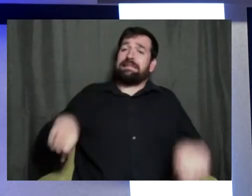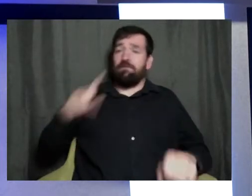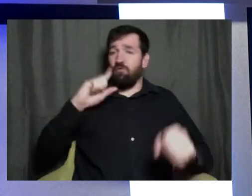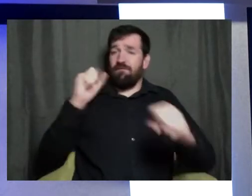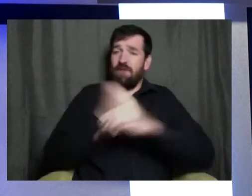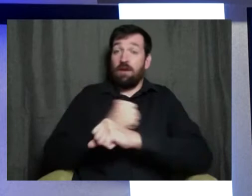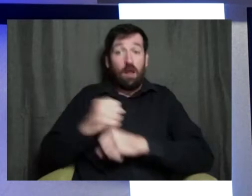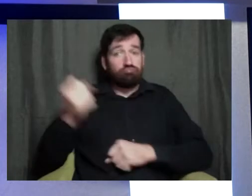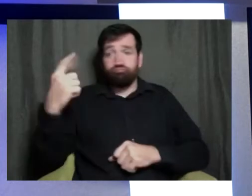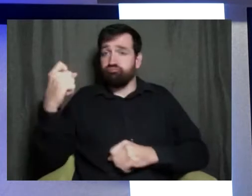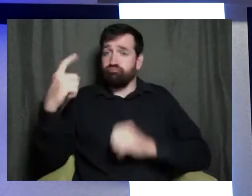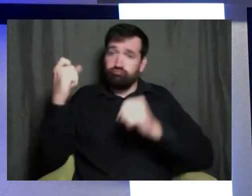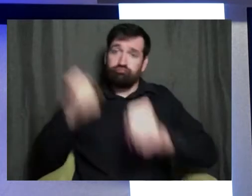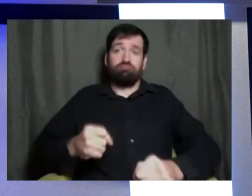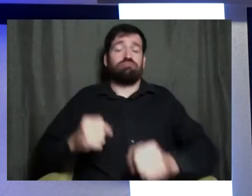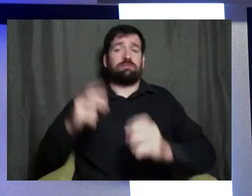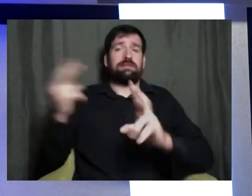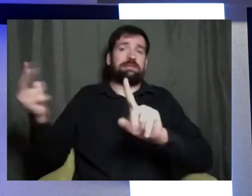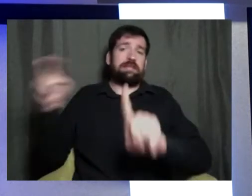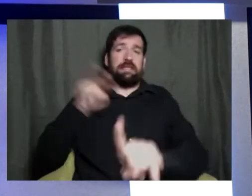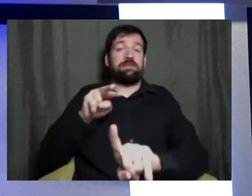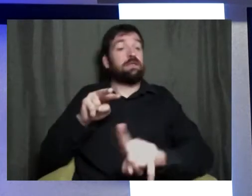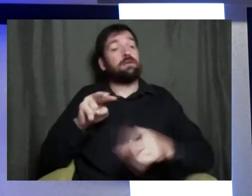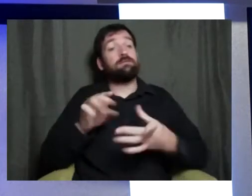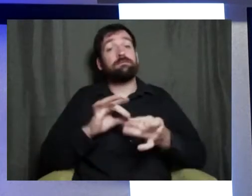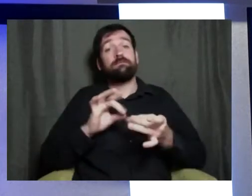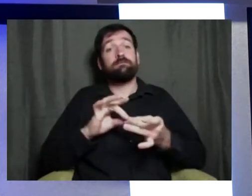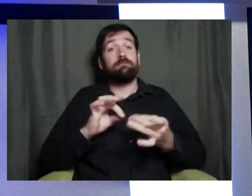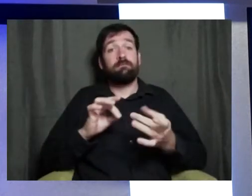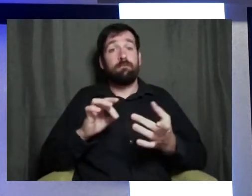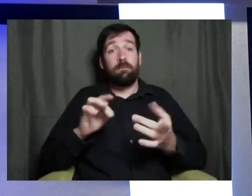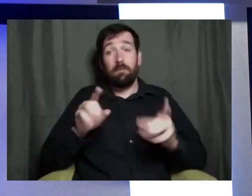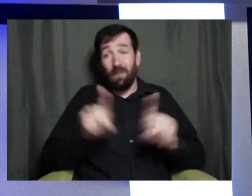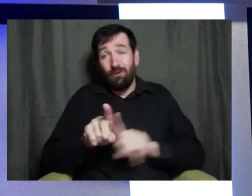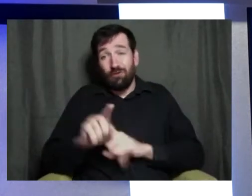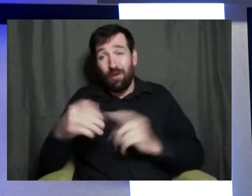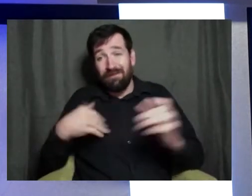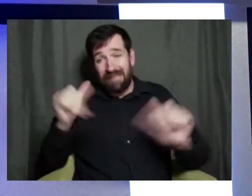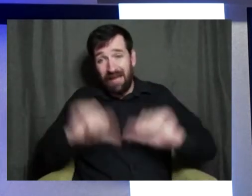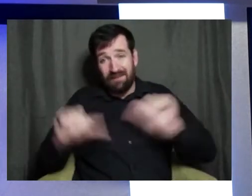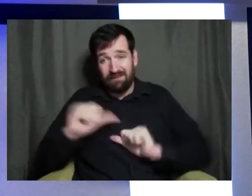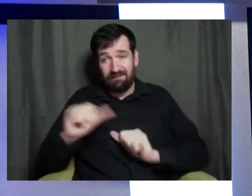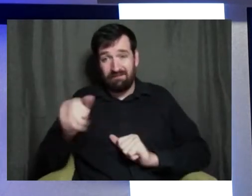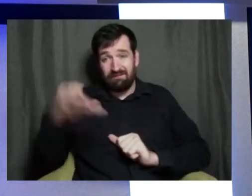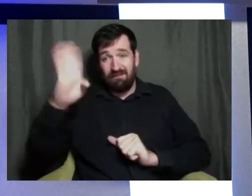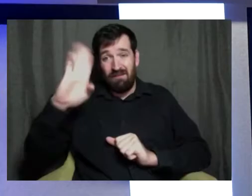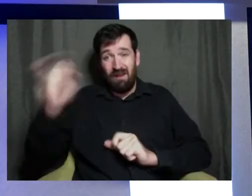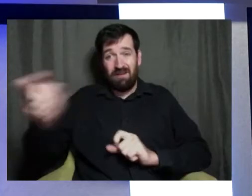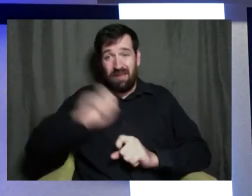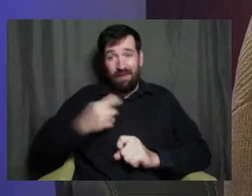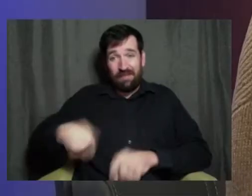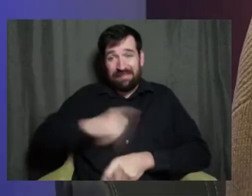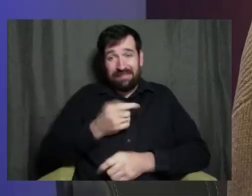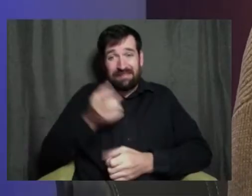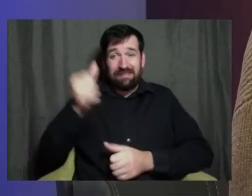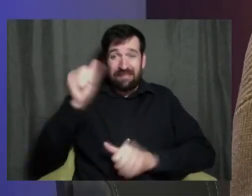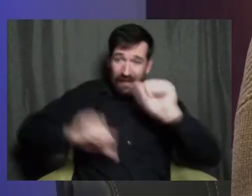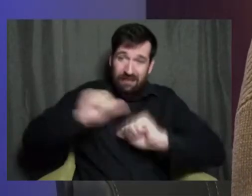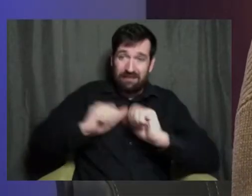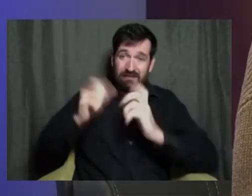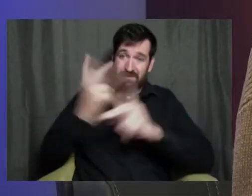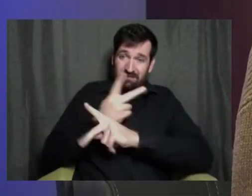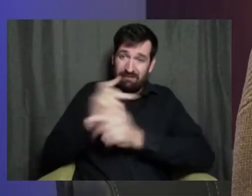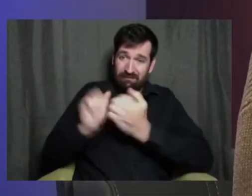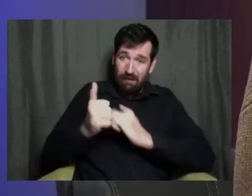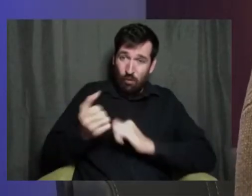Yeah. What do you say? I would say we also have science. God gave us science to understand how these things work. Dr. Hawkinson mentioned, the